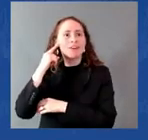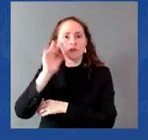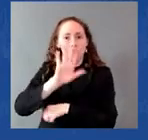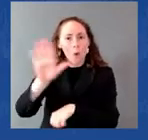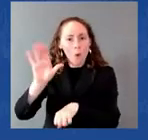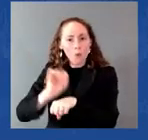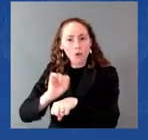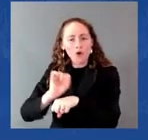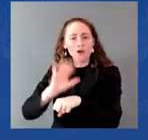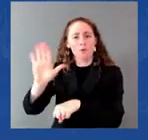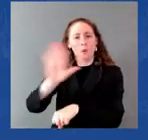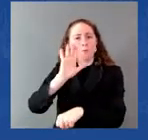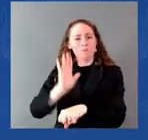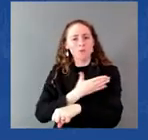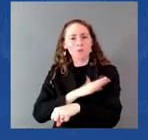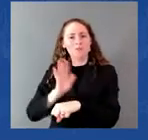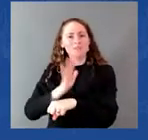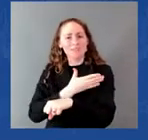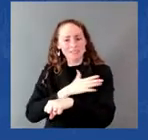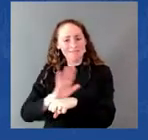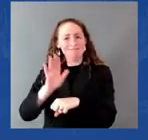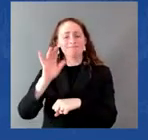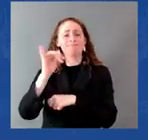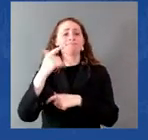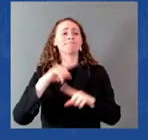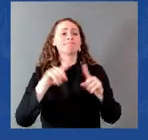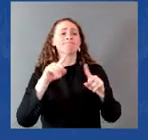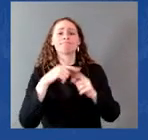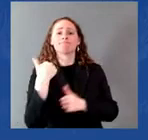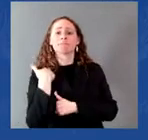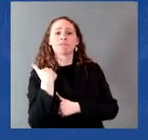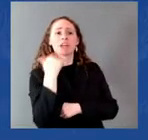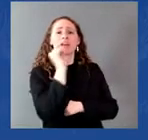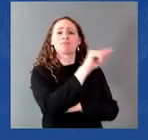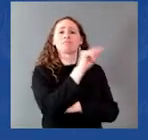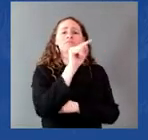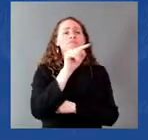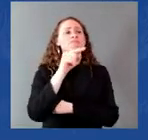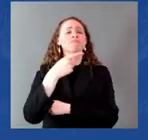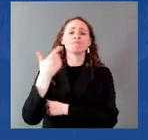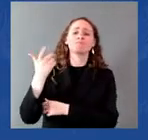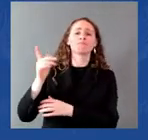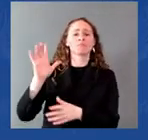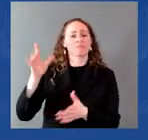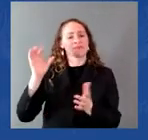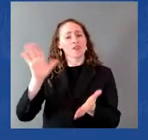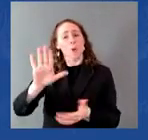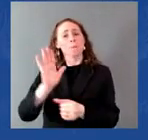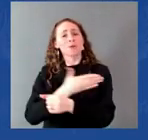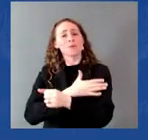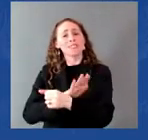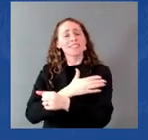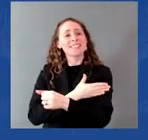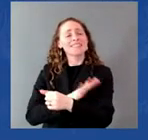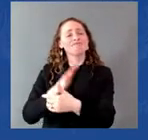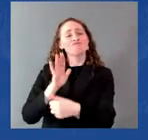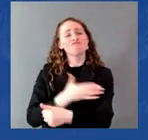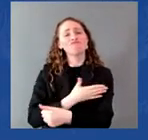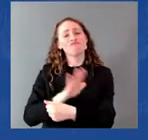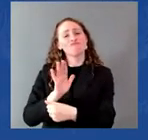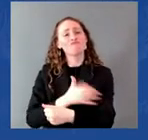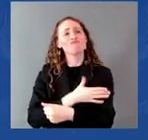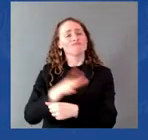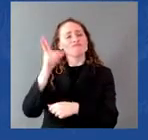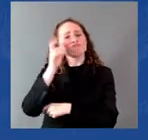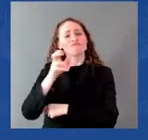just, there's something, and that's something to remember today. This is, for this pandemic, a profound